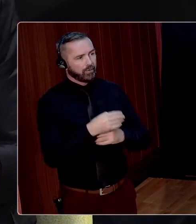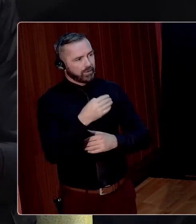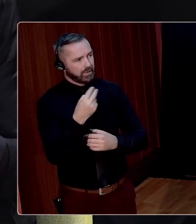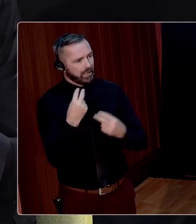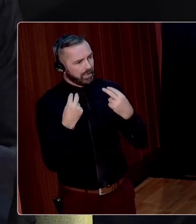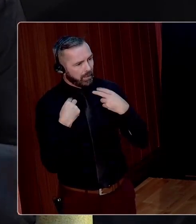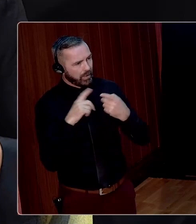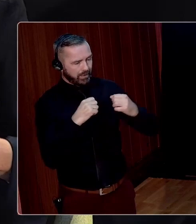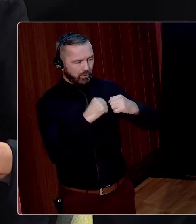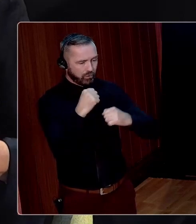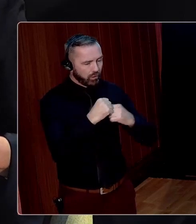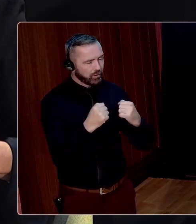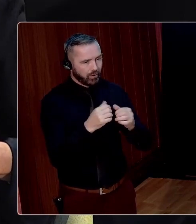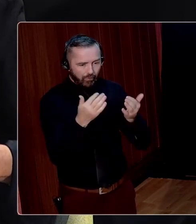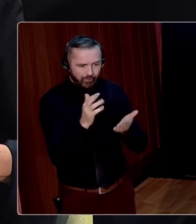of